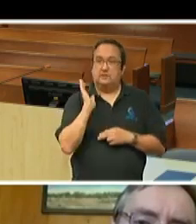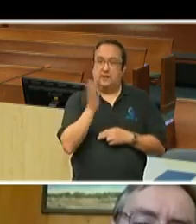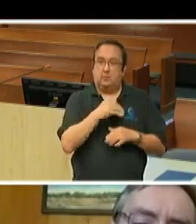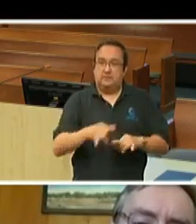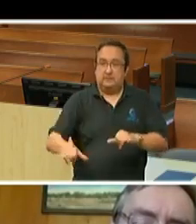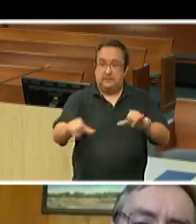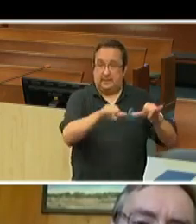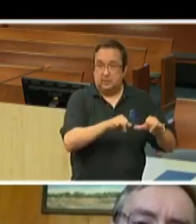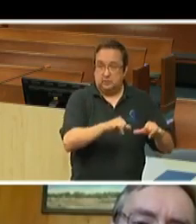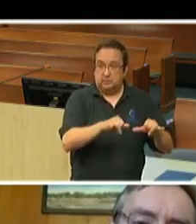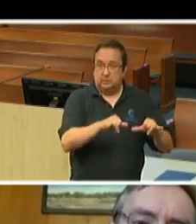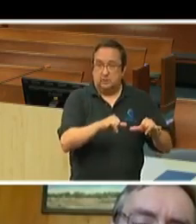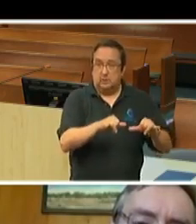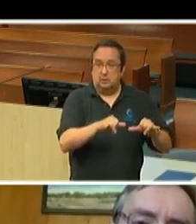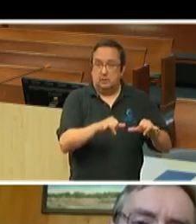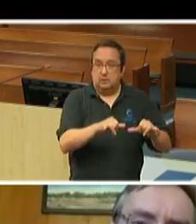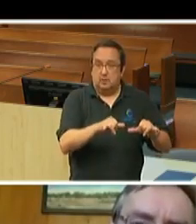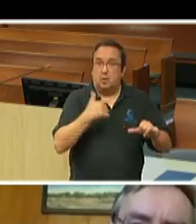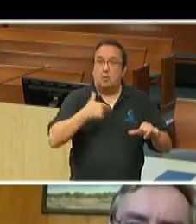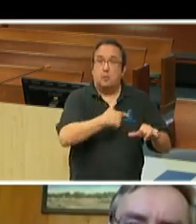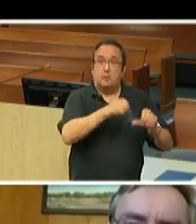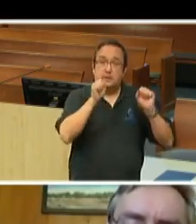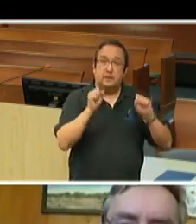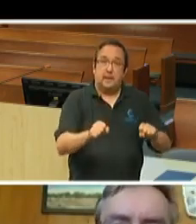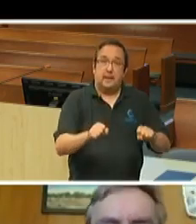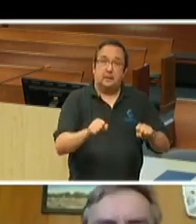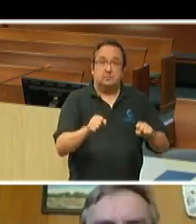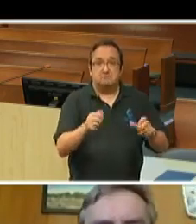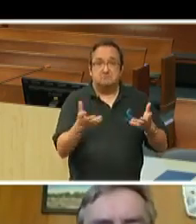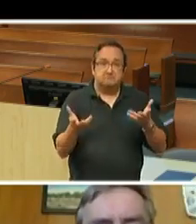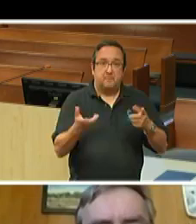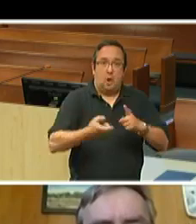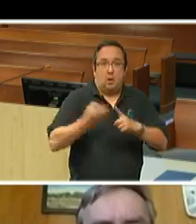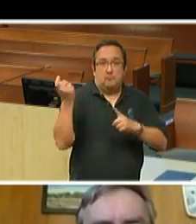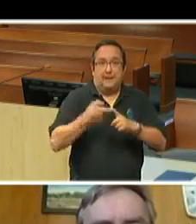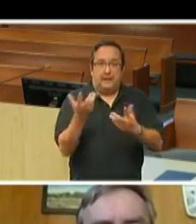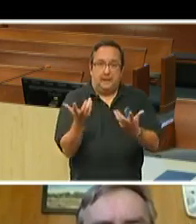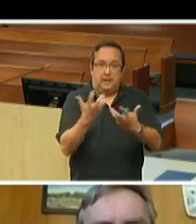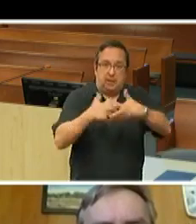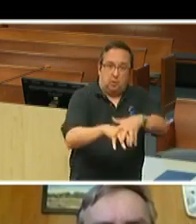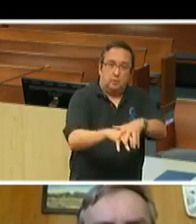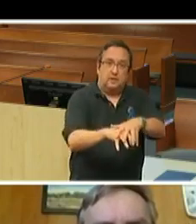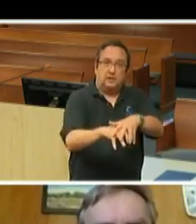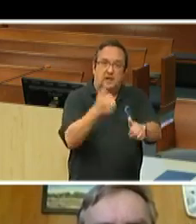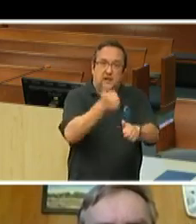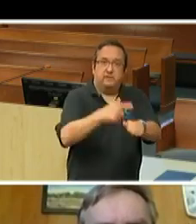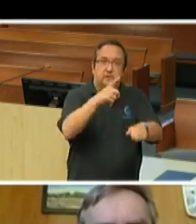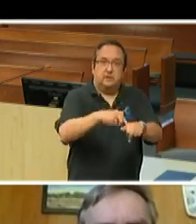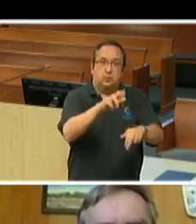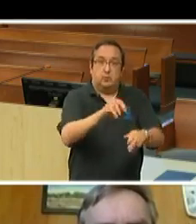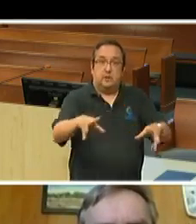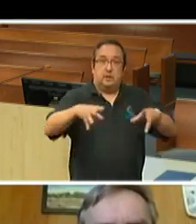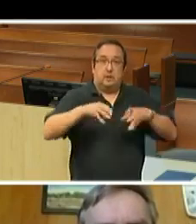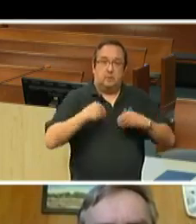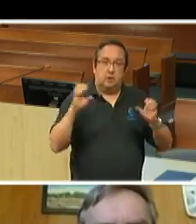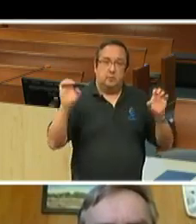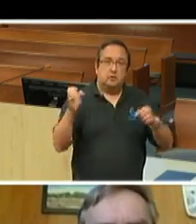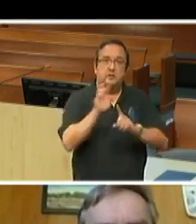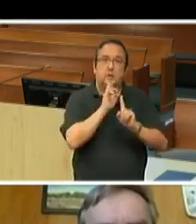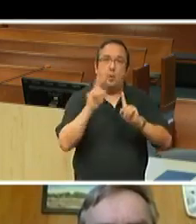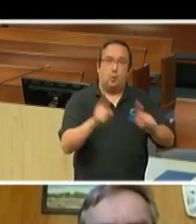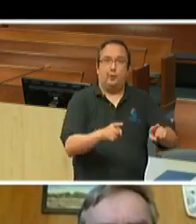change, then we will be able to sort of automatically incorporate those every time we readopt the emergency order, which we have